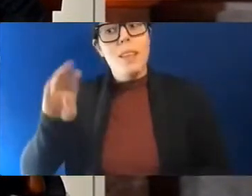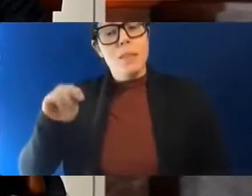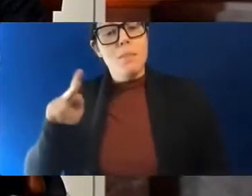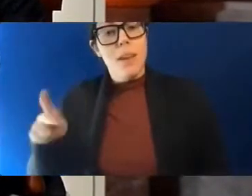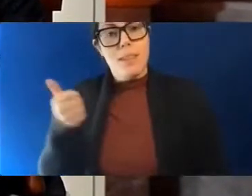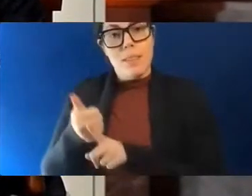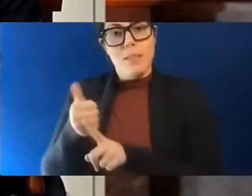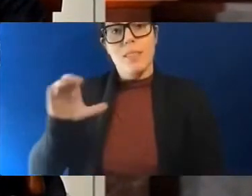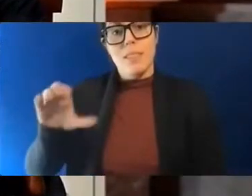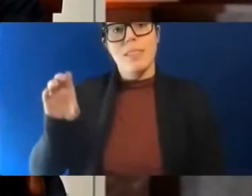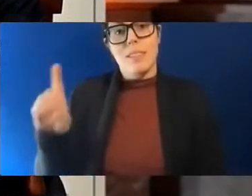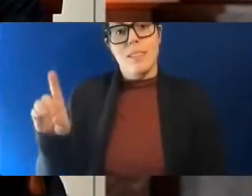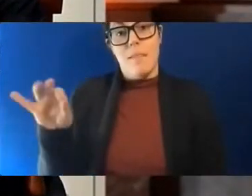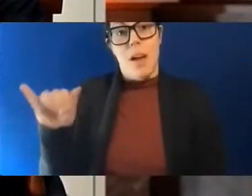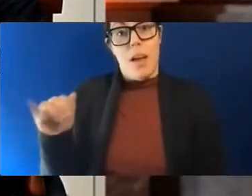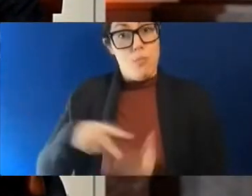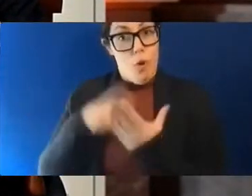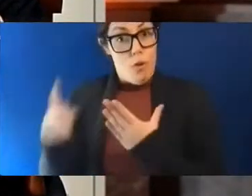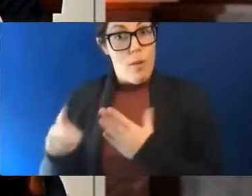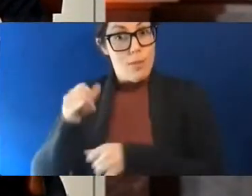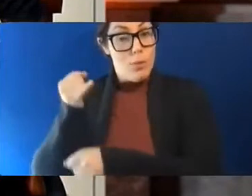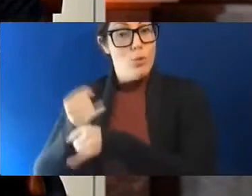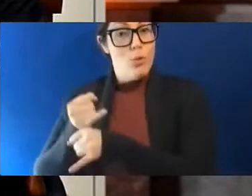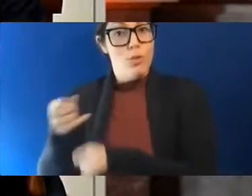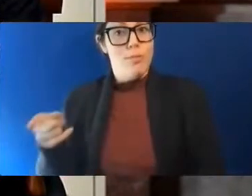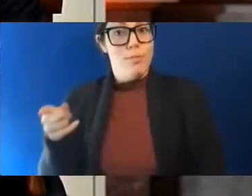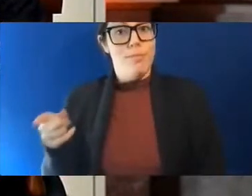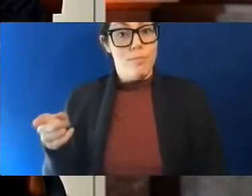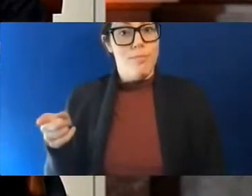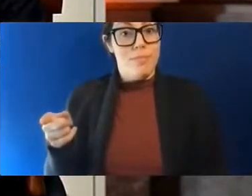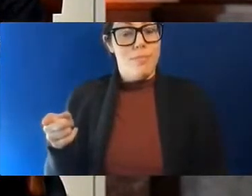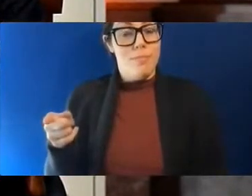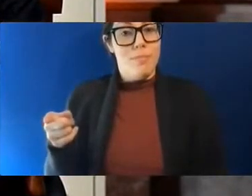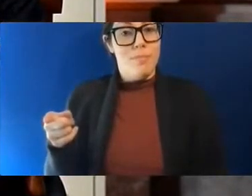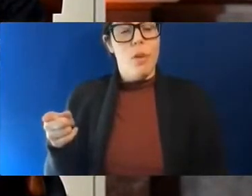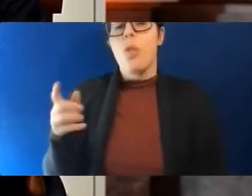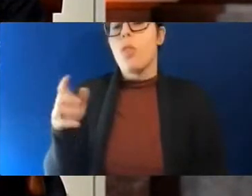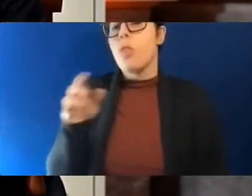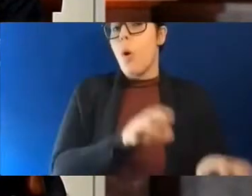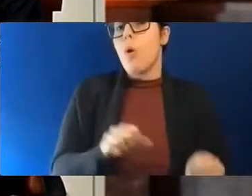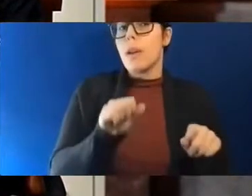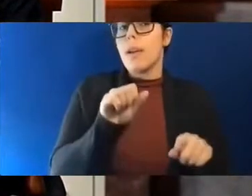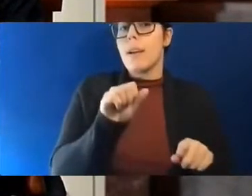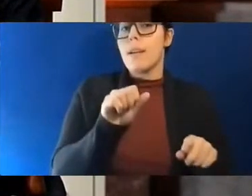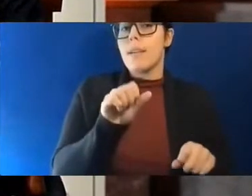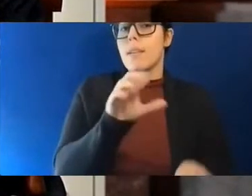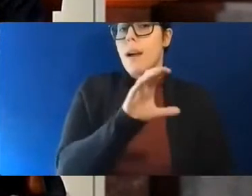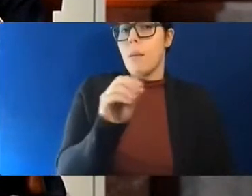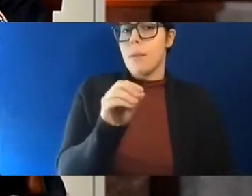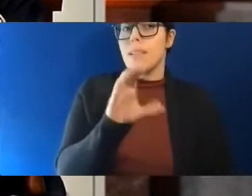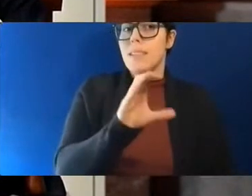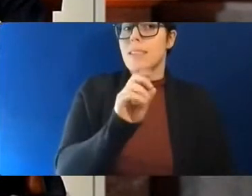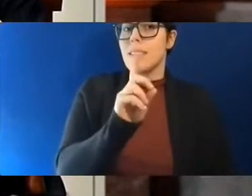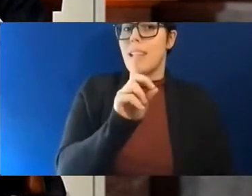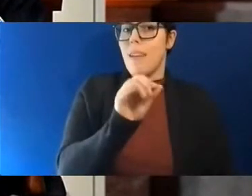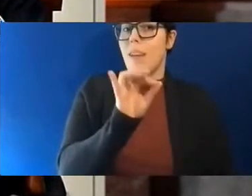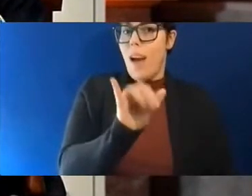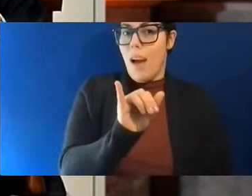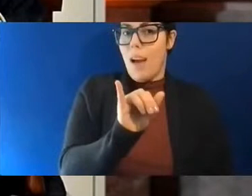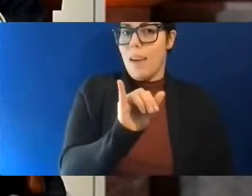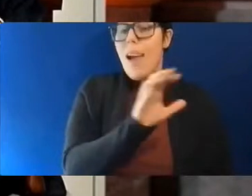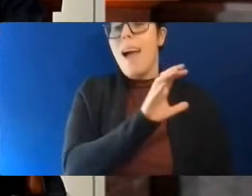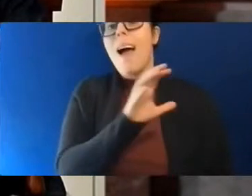CDFI program institution. The holding company is a CDFI holding company, and